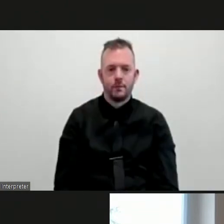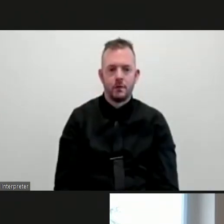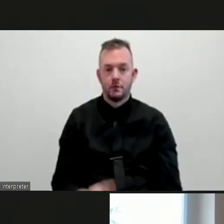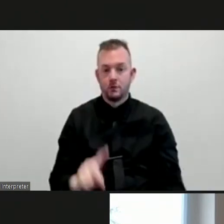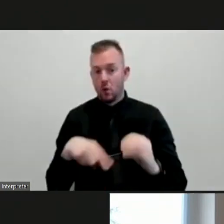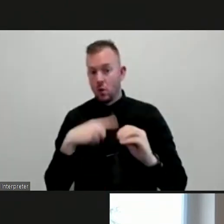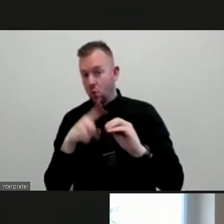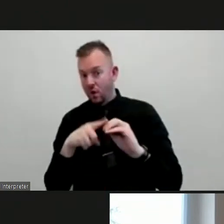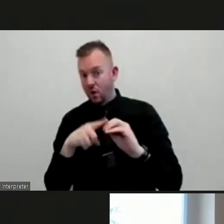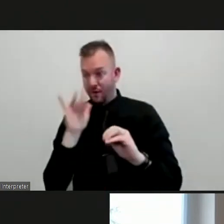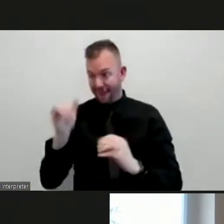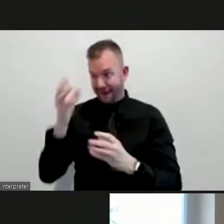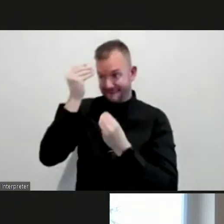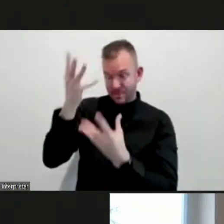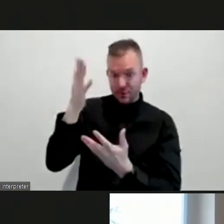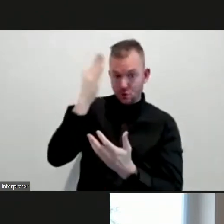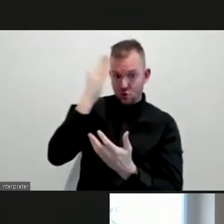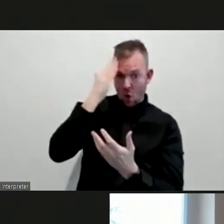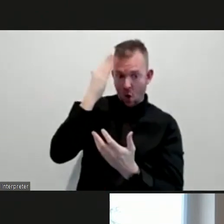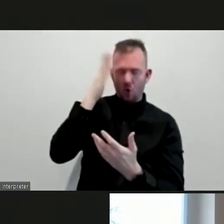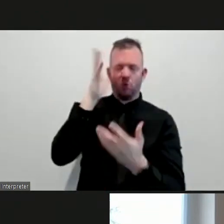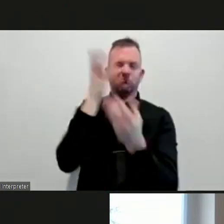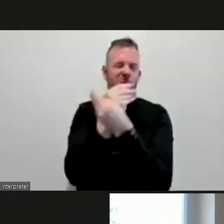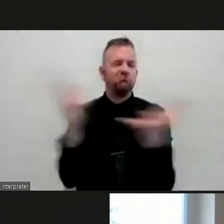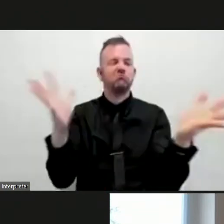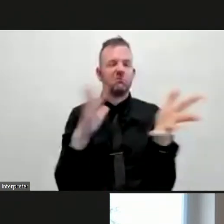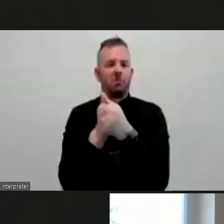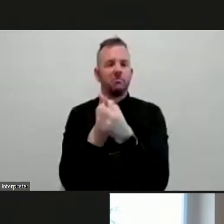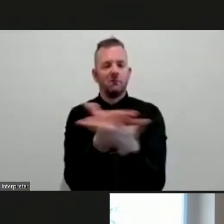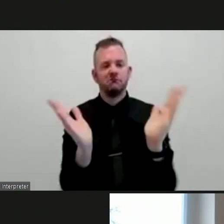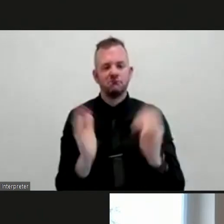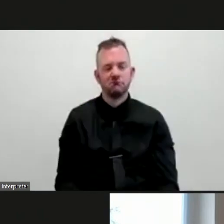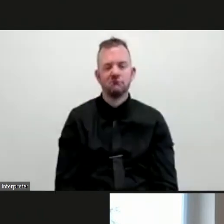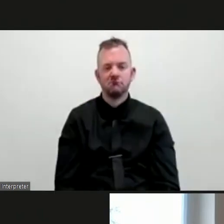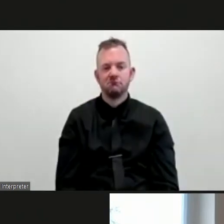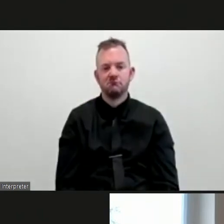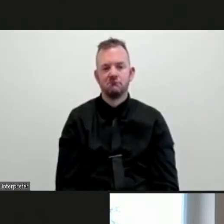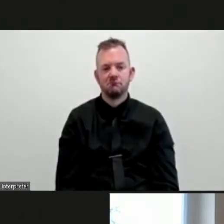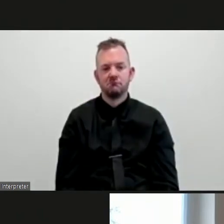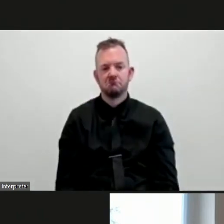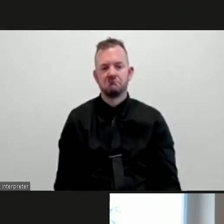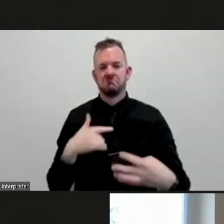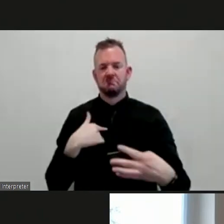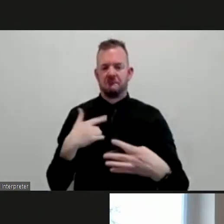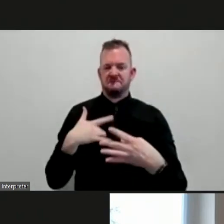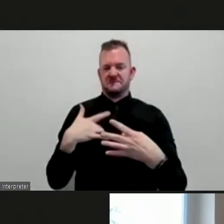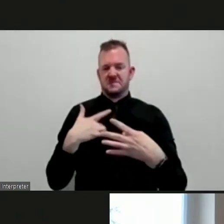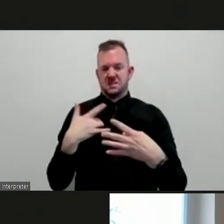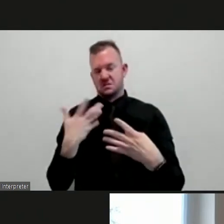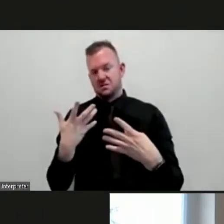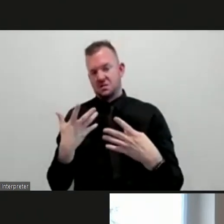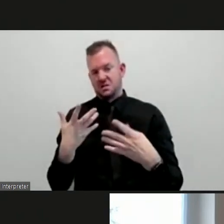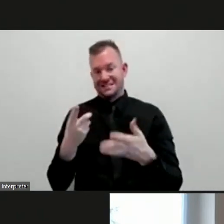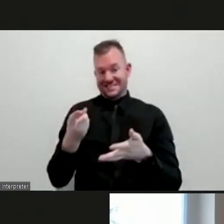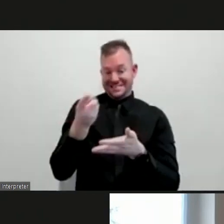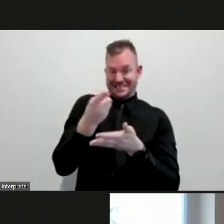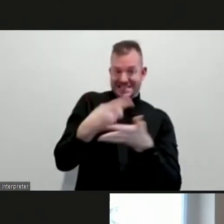looks like. The week ending March 14th. We'll have that data late next week. Great, thanks.